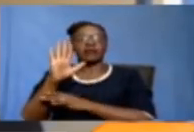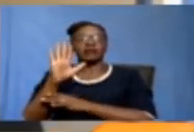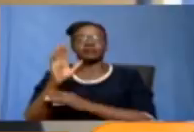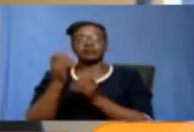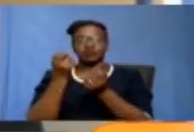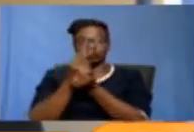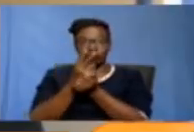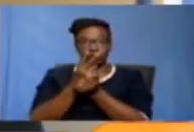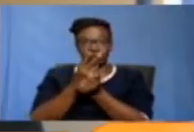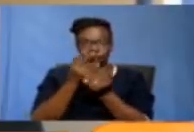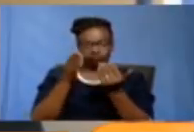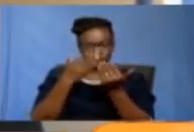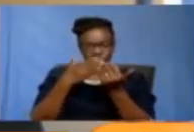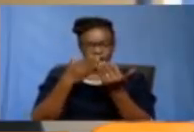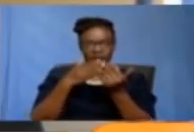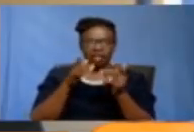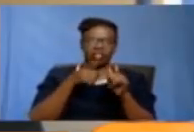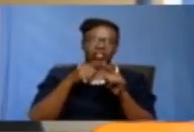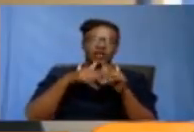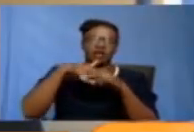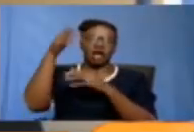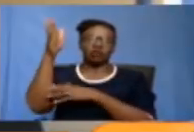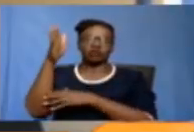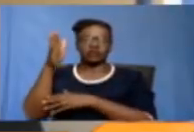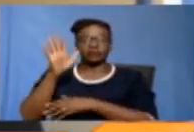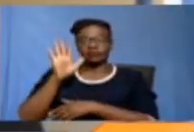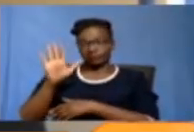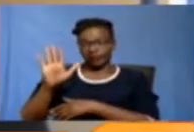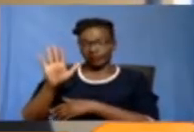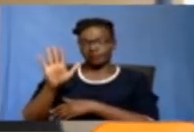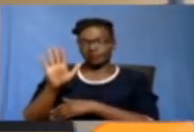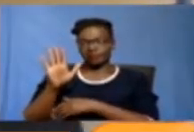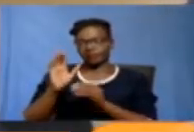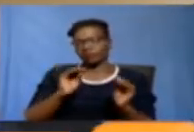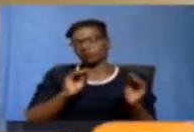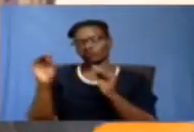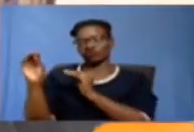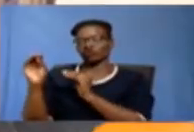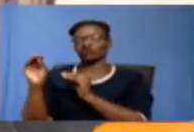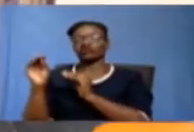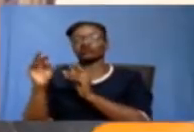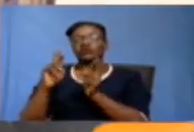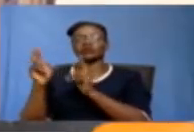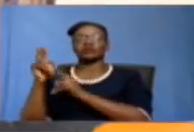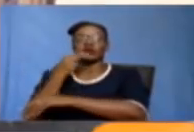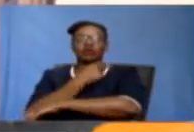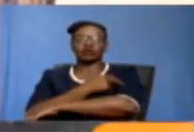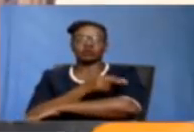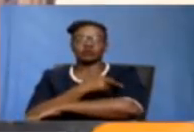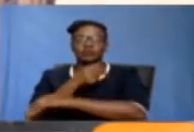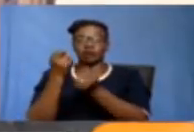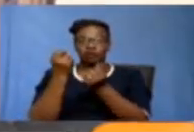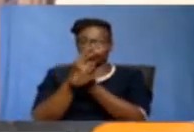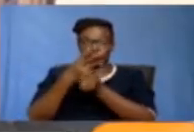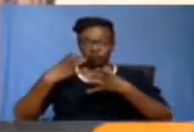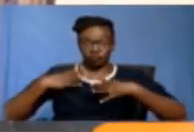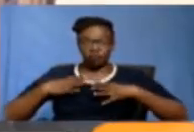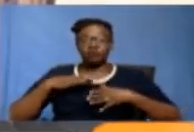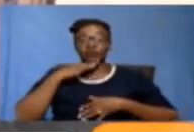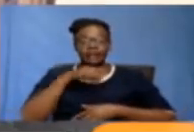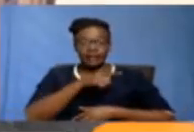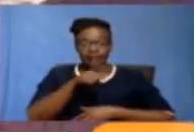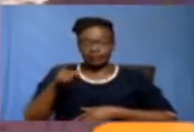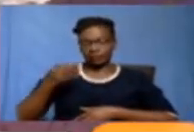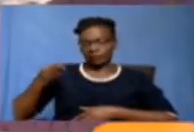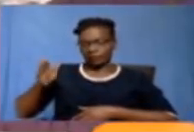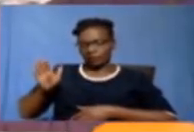discharged, and 5 of them were referred to the referral hospital. Out of the 12 passengers that died, 8 were women,